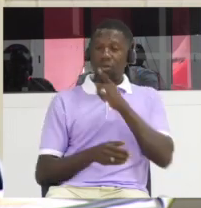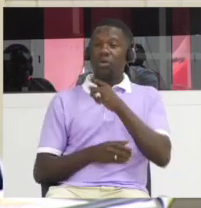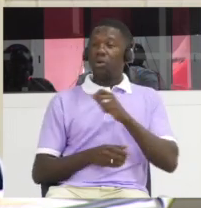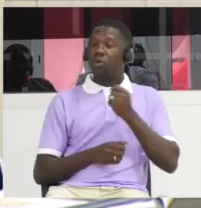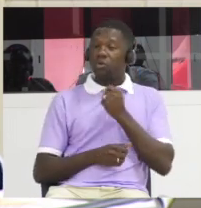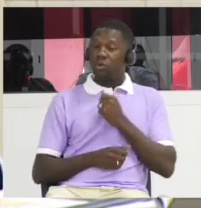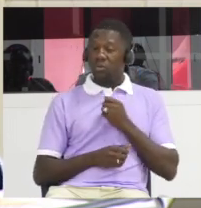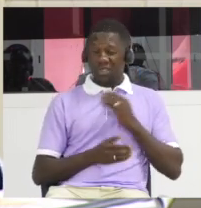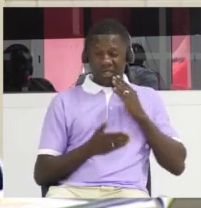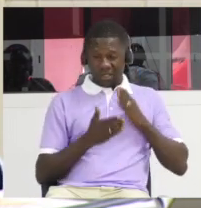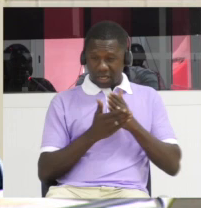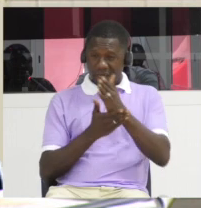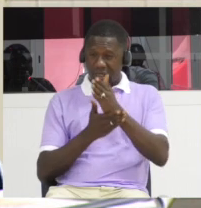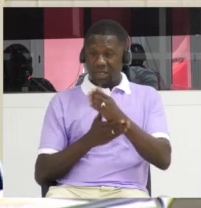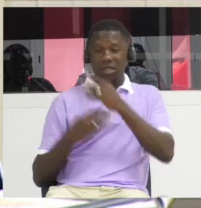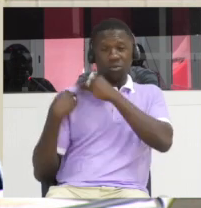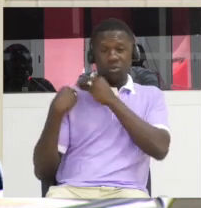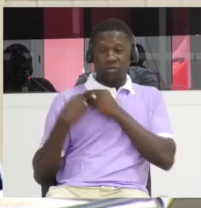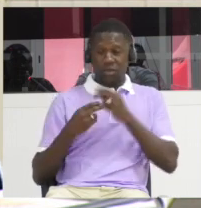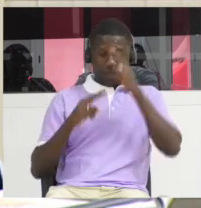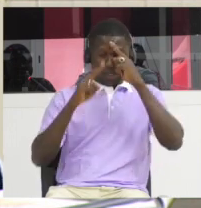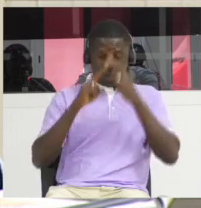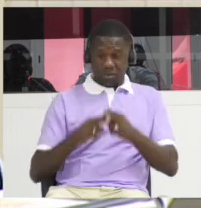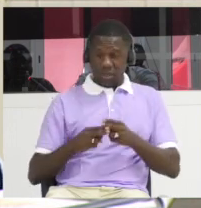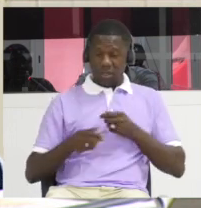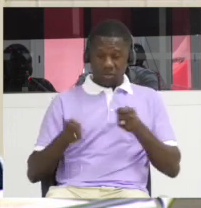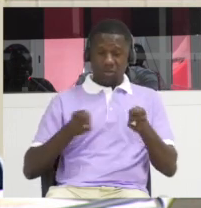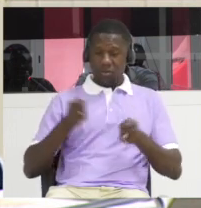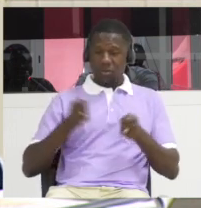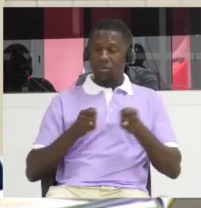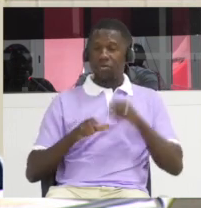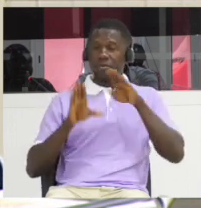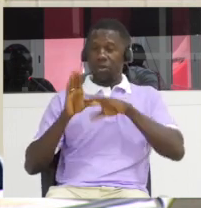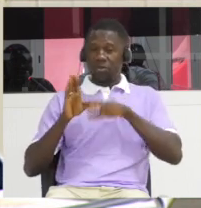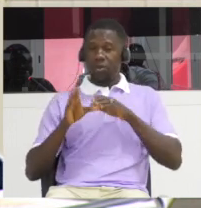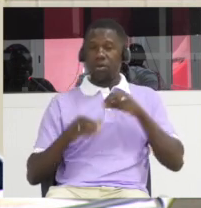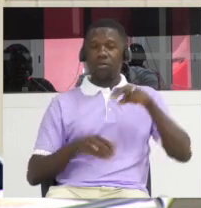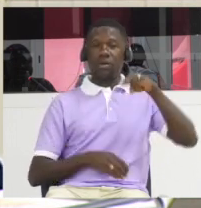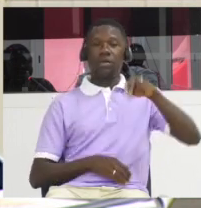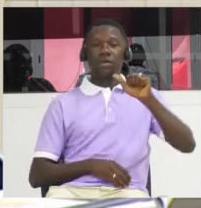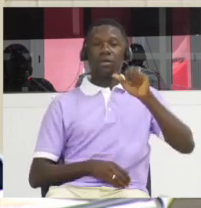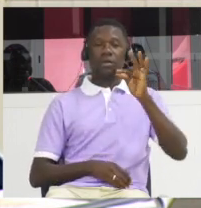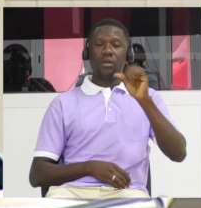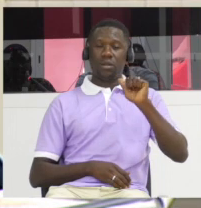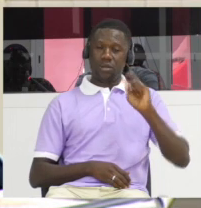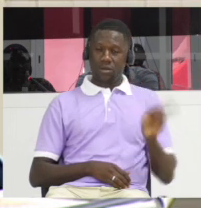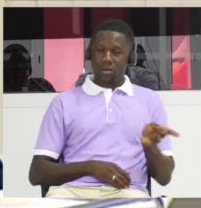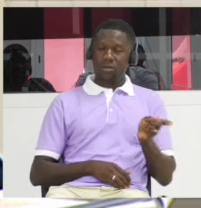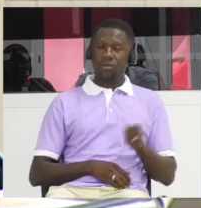also be directly responsible for the discipline and control of the members of